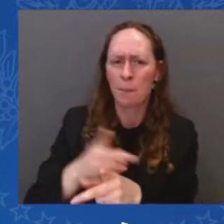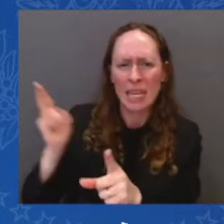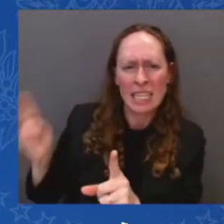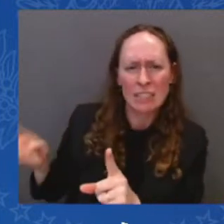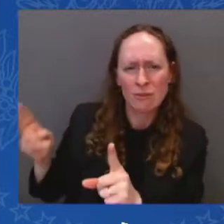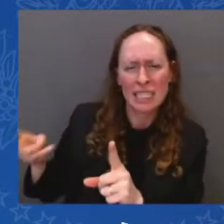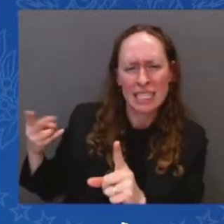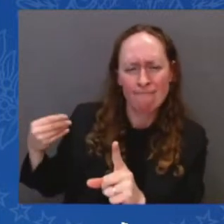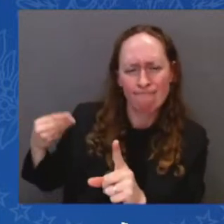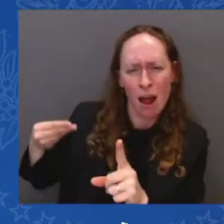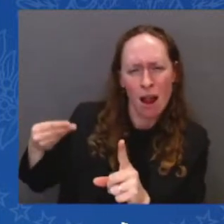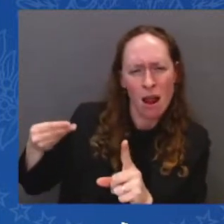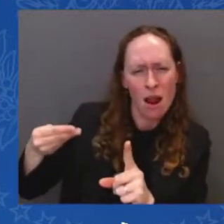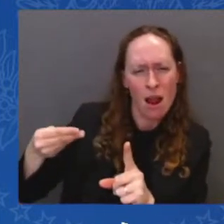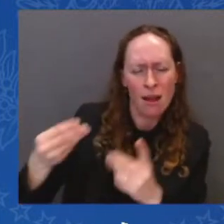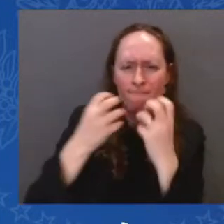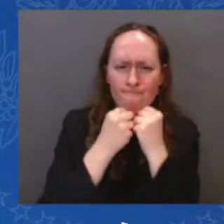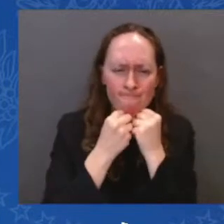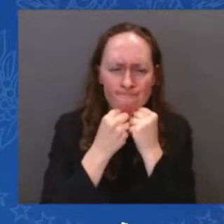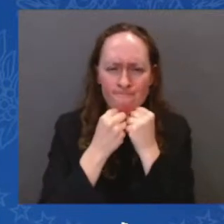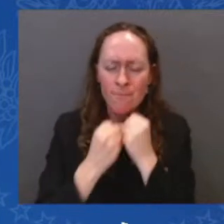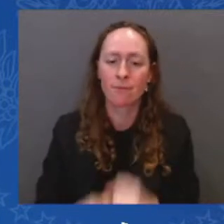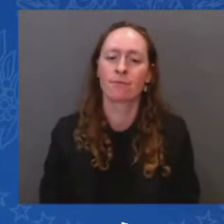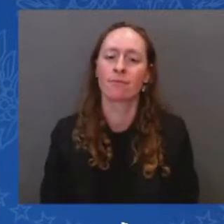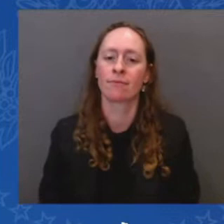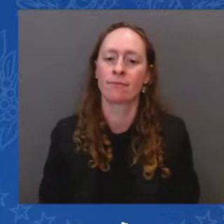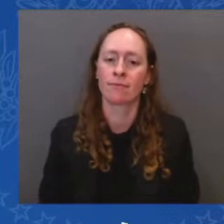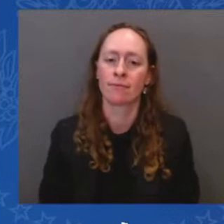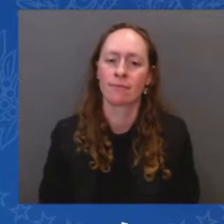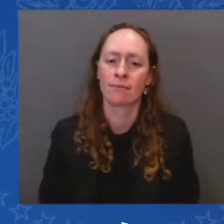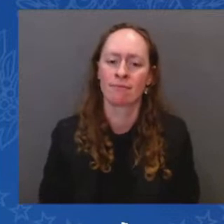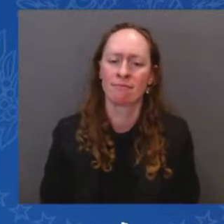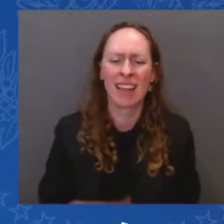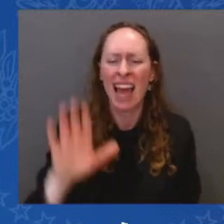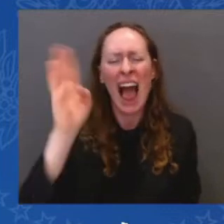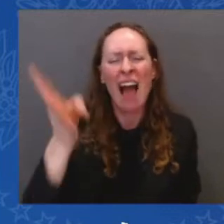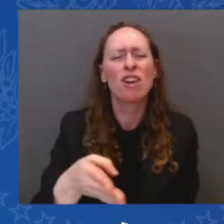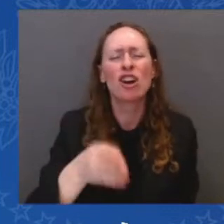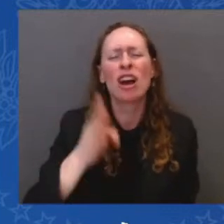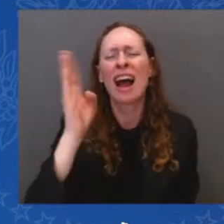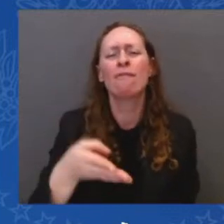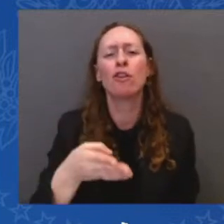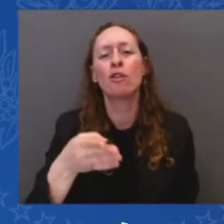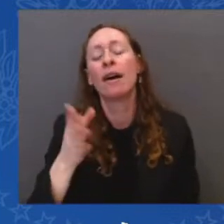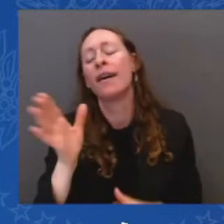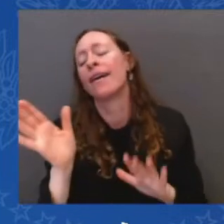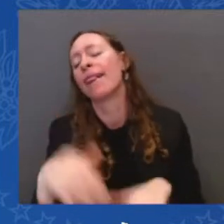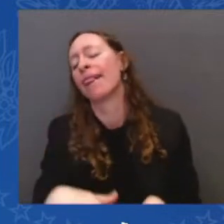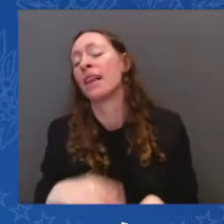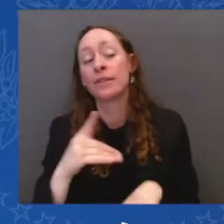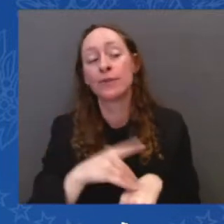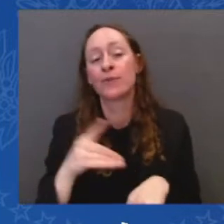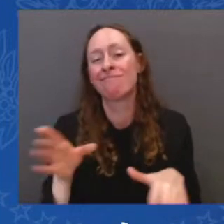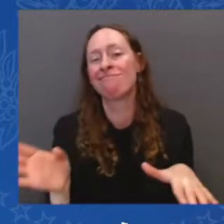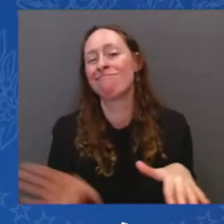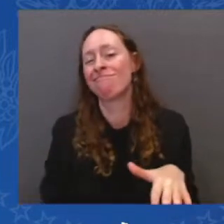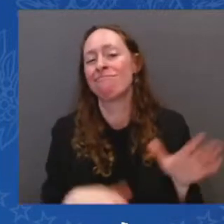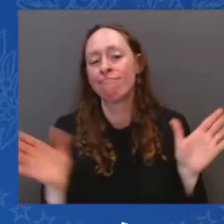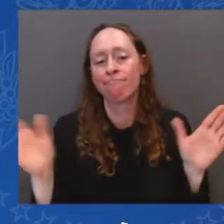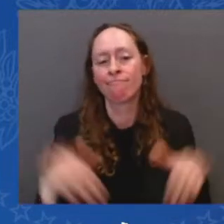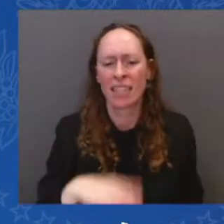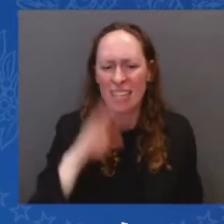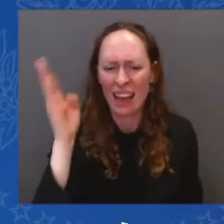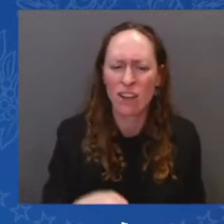any circumstances, turn our back on our duty. Thomas Paine famously wrote in his pamphlet,